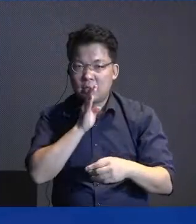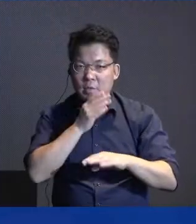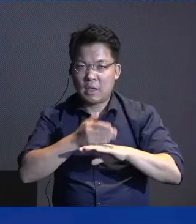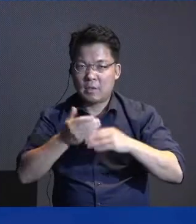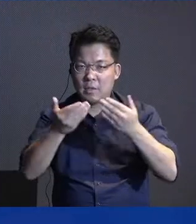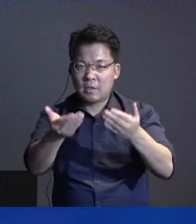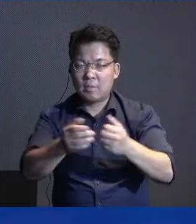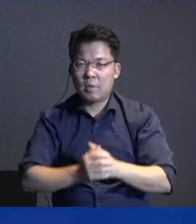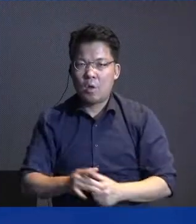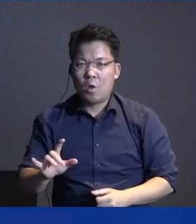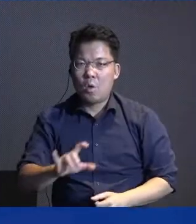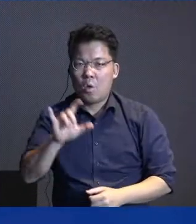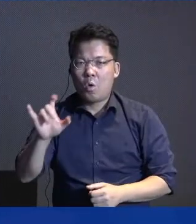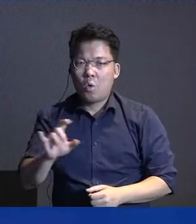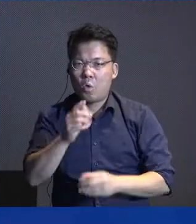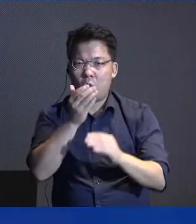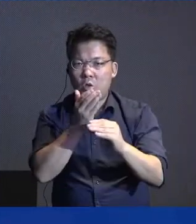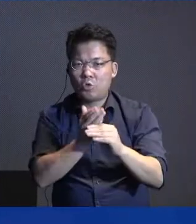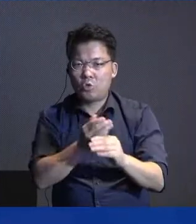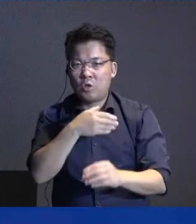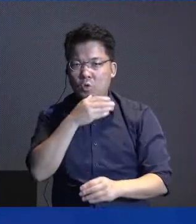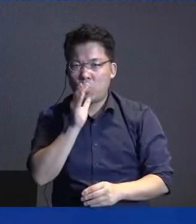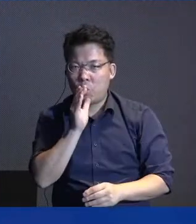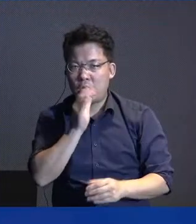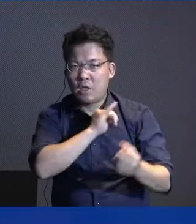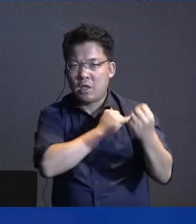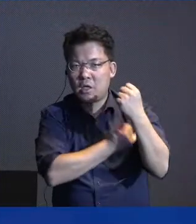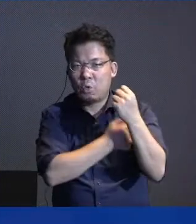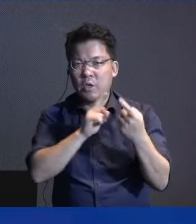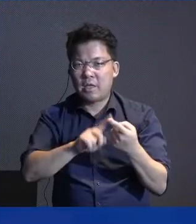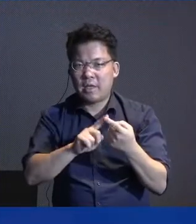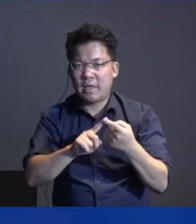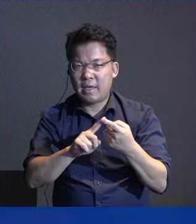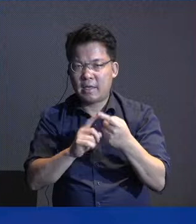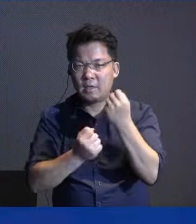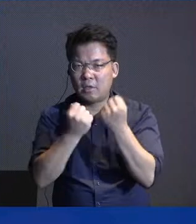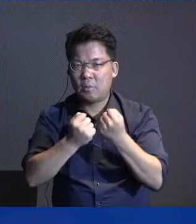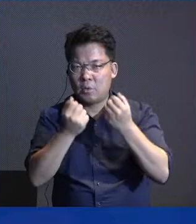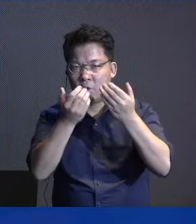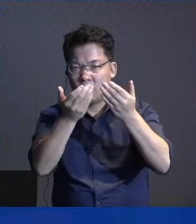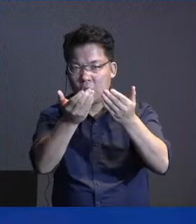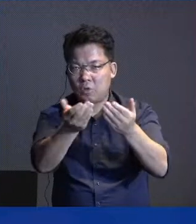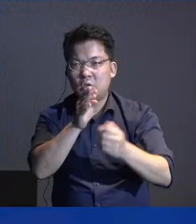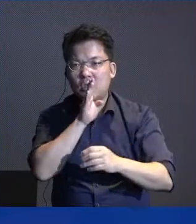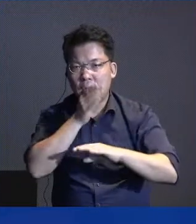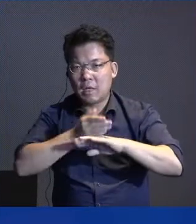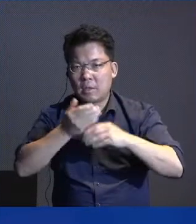So what I'll be going to do in the next 20 minutes or so is kind of take you through